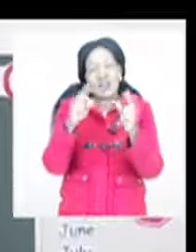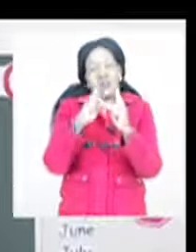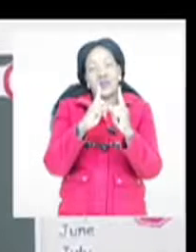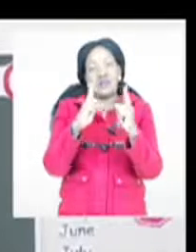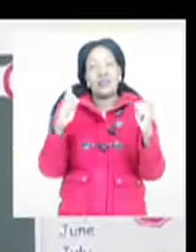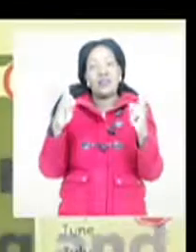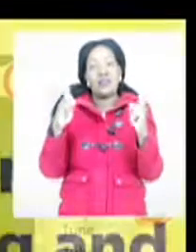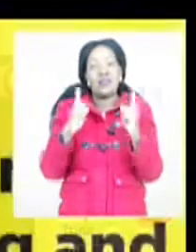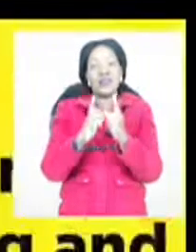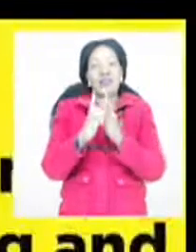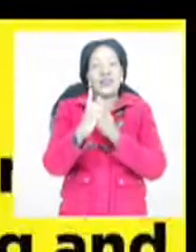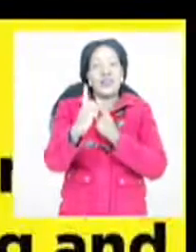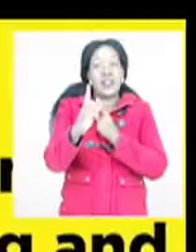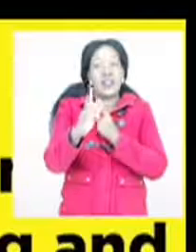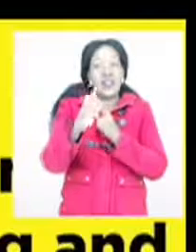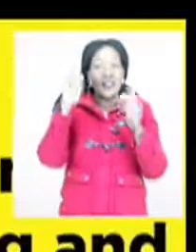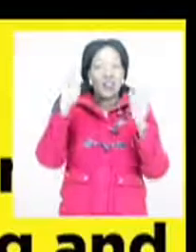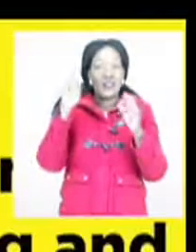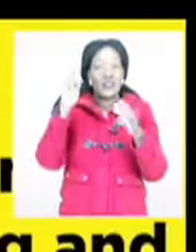social distance.